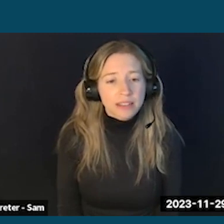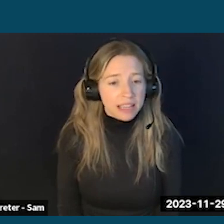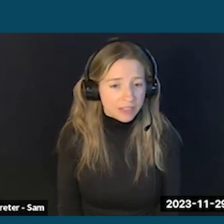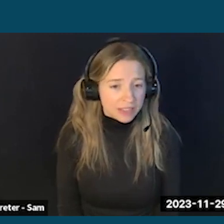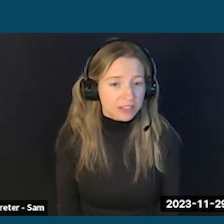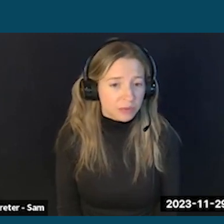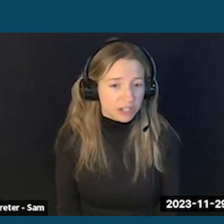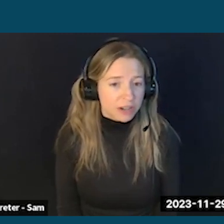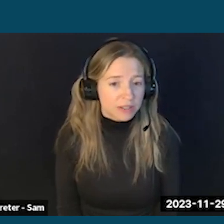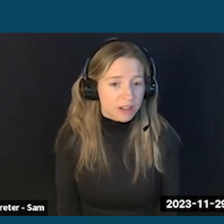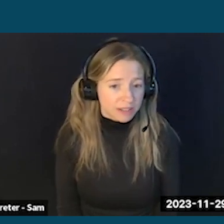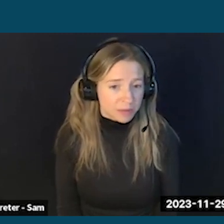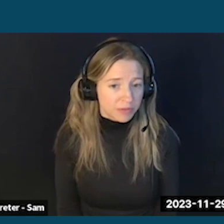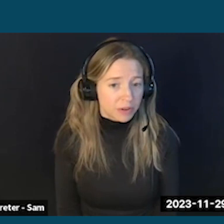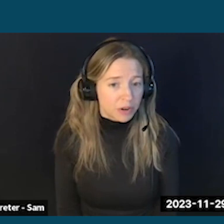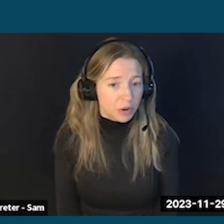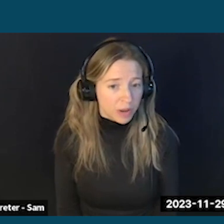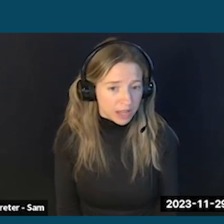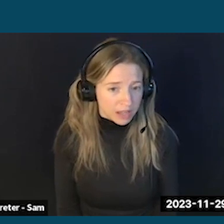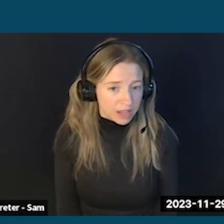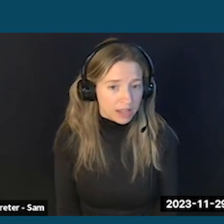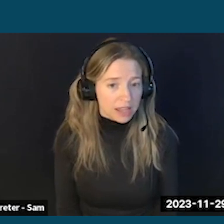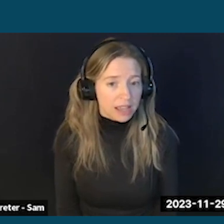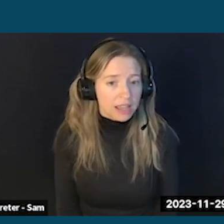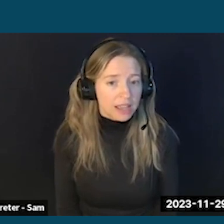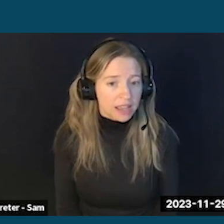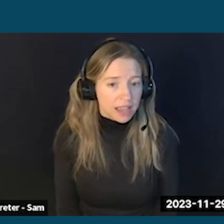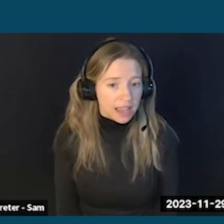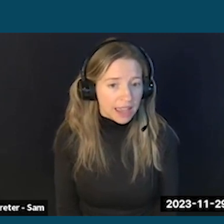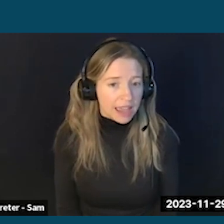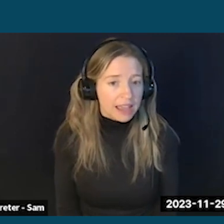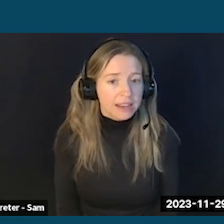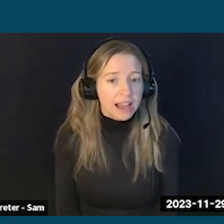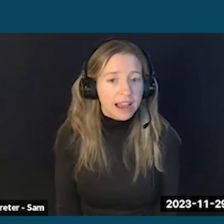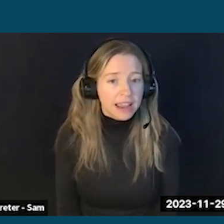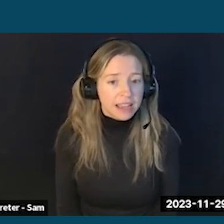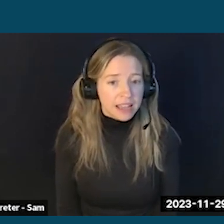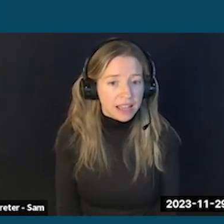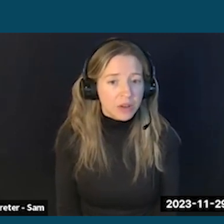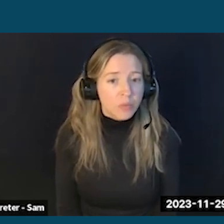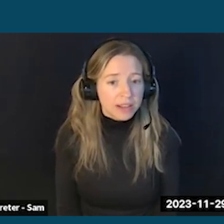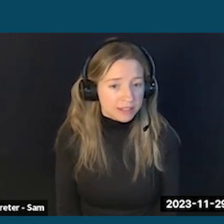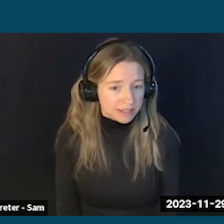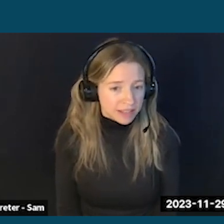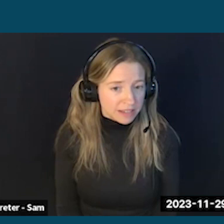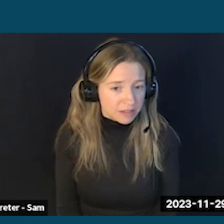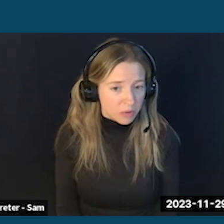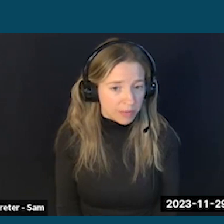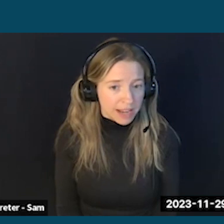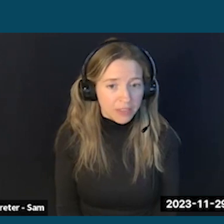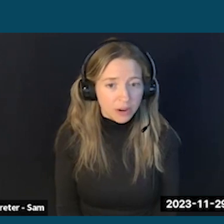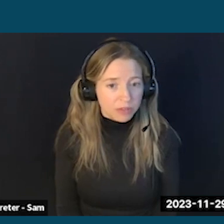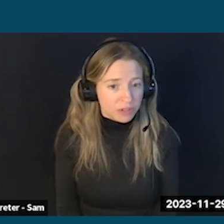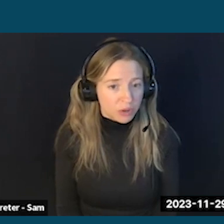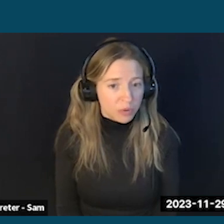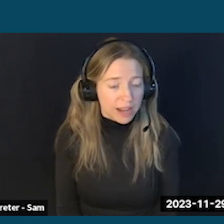I was at this situation, I was in the hospital for a week and I went to this dentist